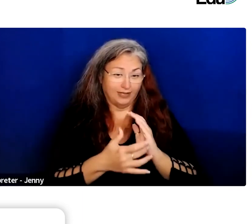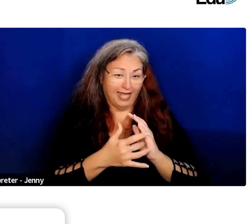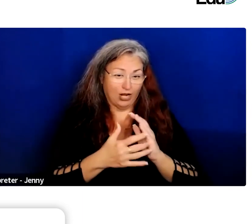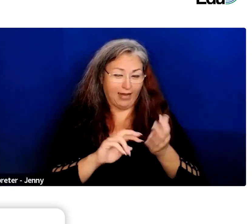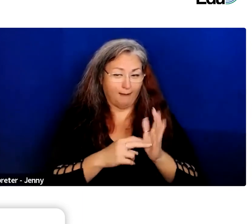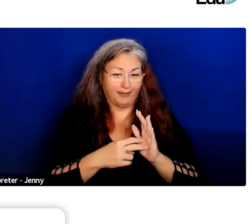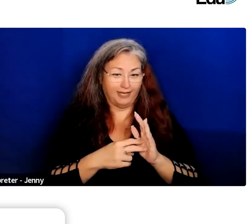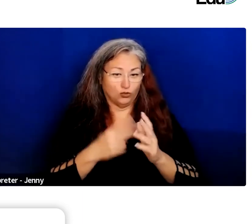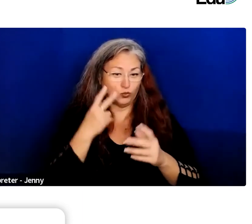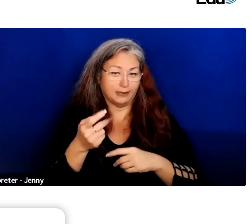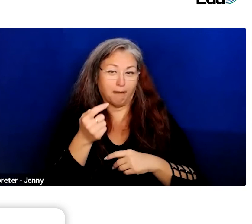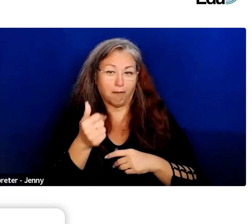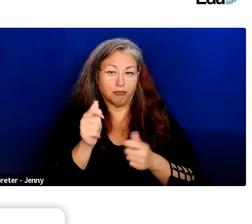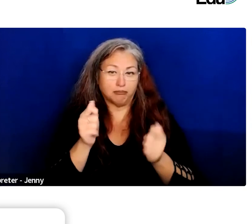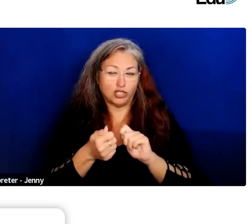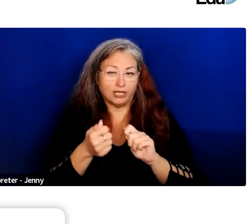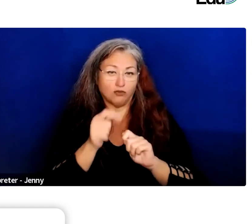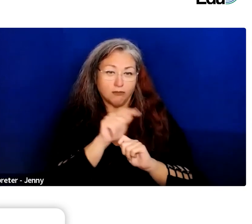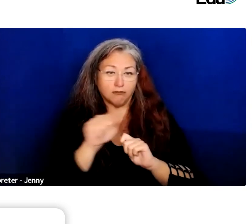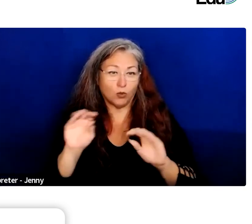of change from organizations?